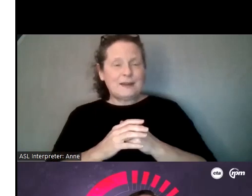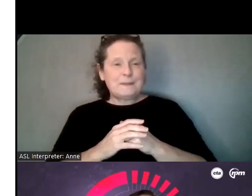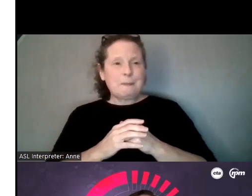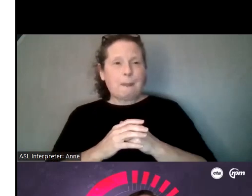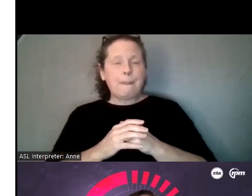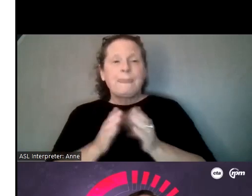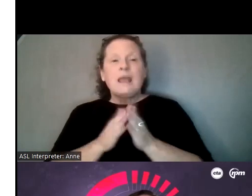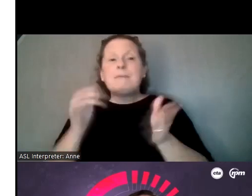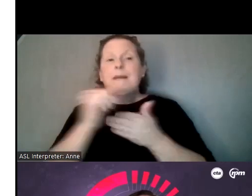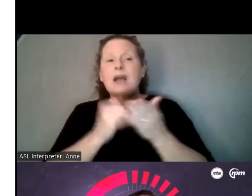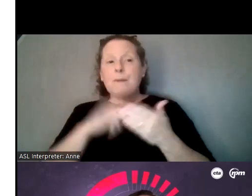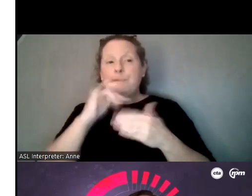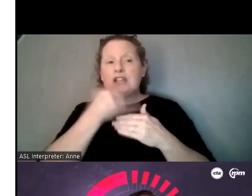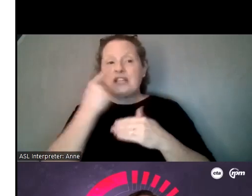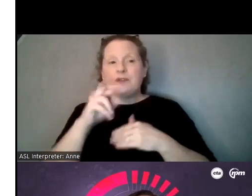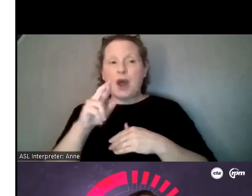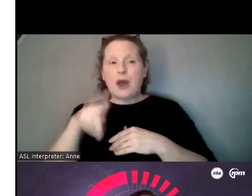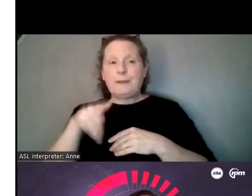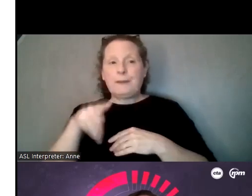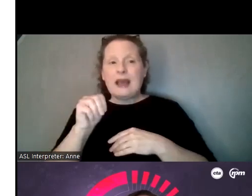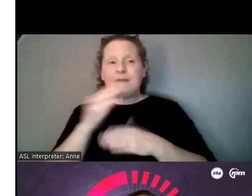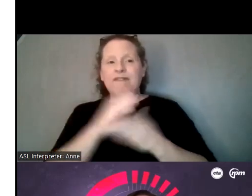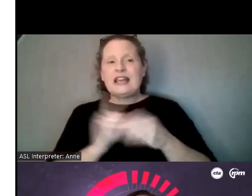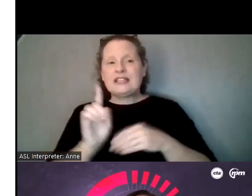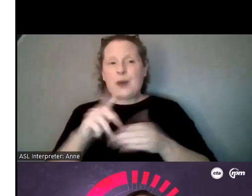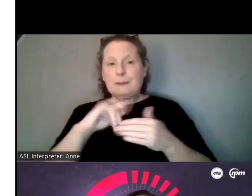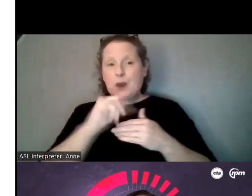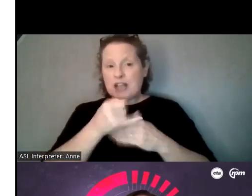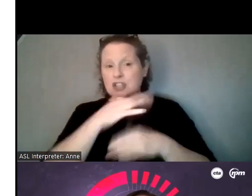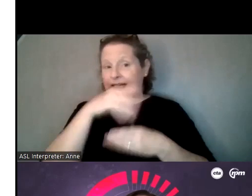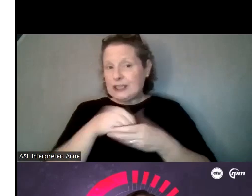Public art projects for the RPM Phase 1 project